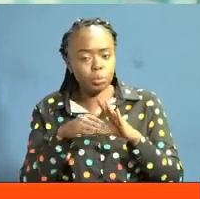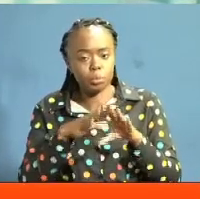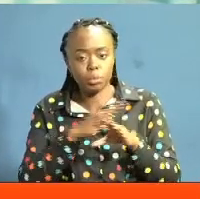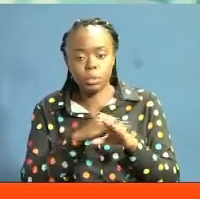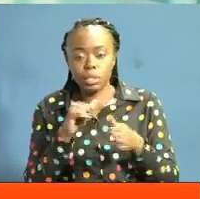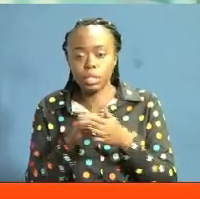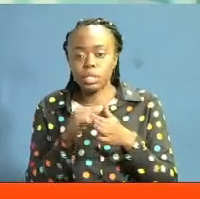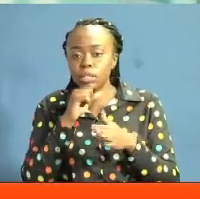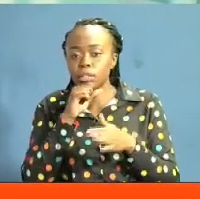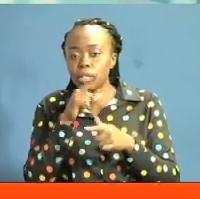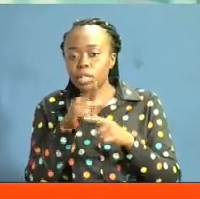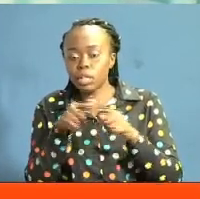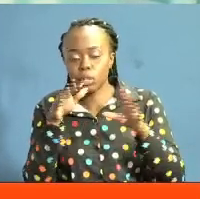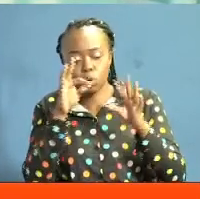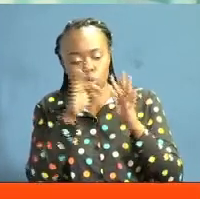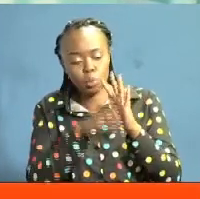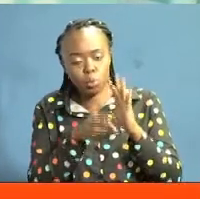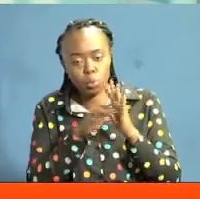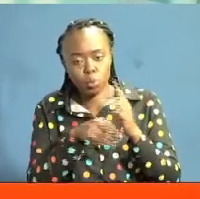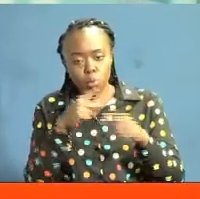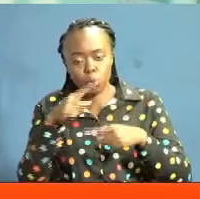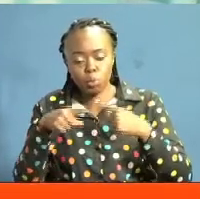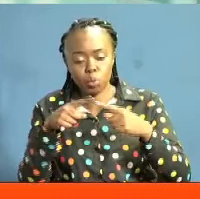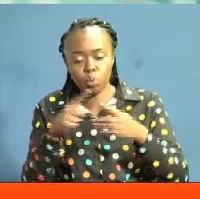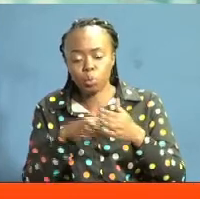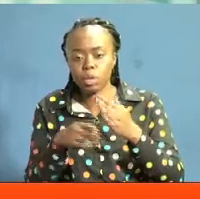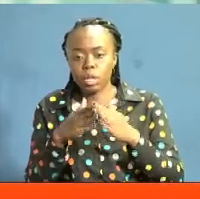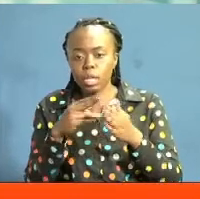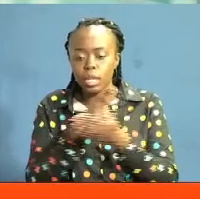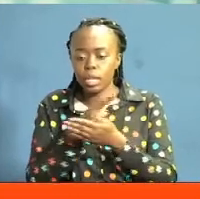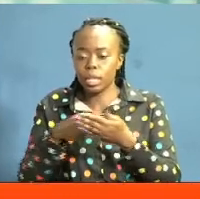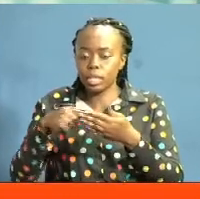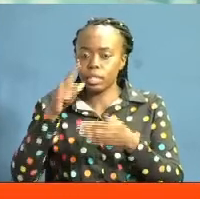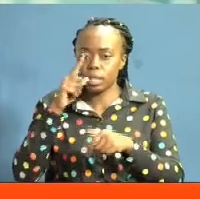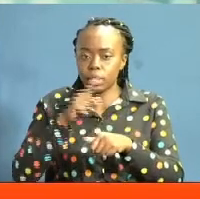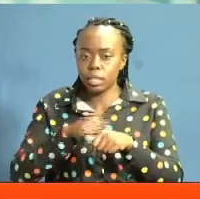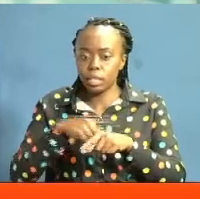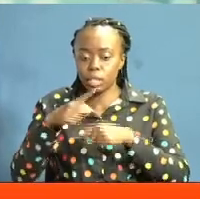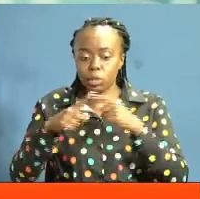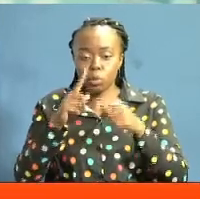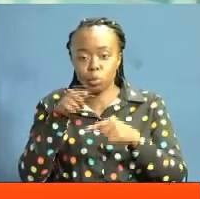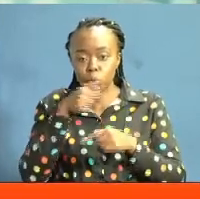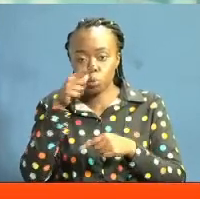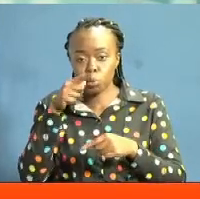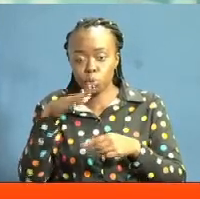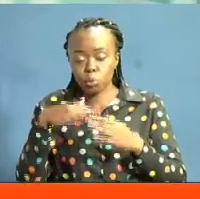that eating you from inside, when you get a right moment, you're going to do wrong. Mm-hmm.